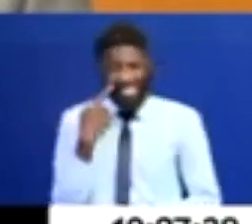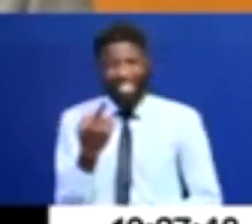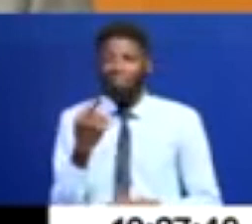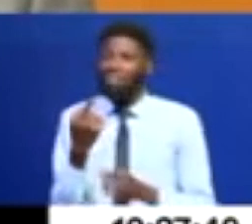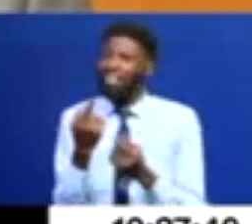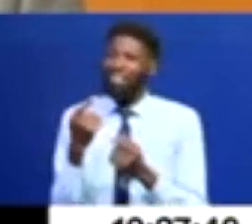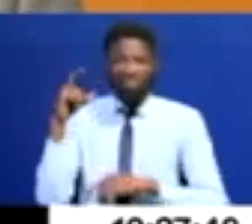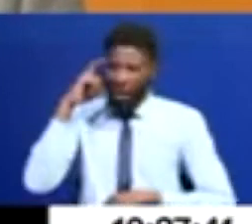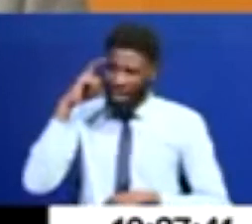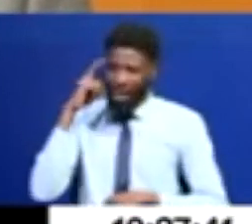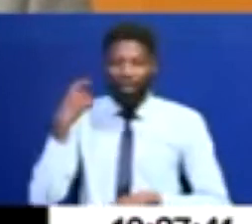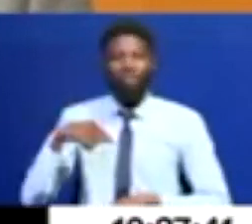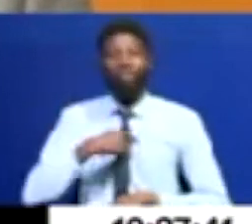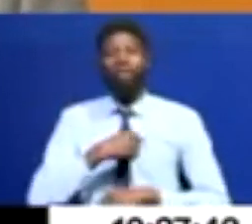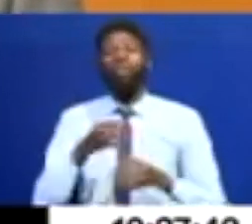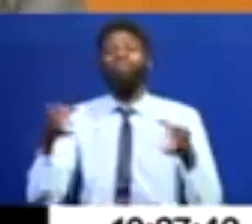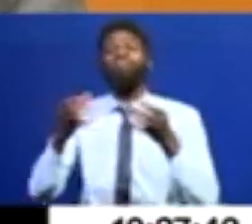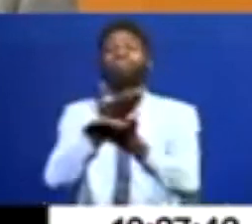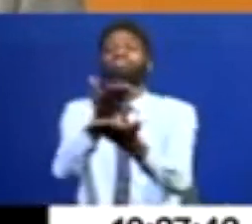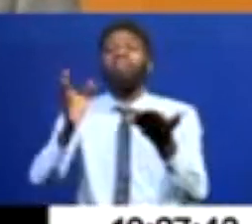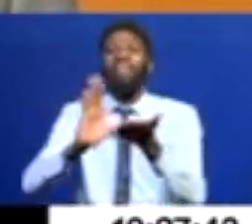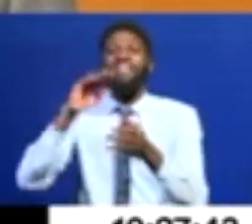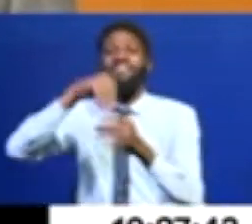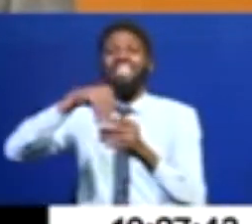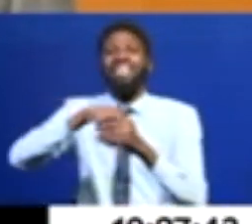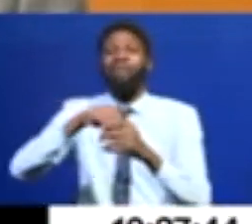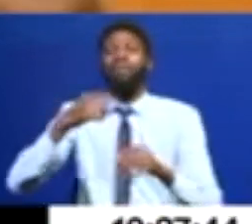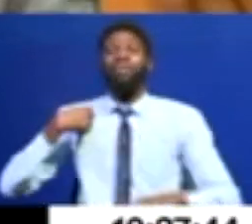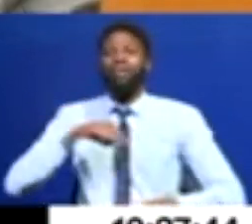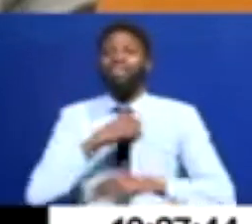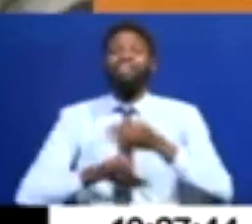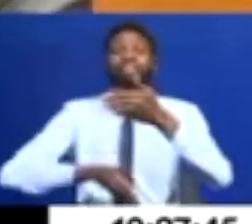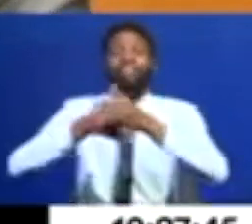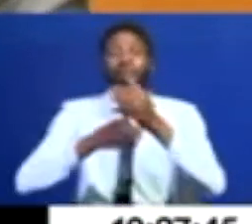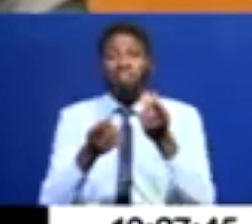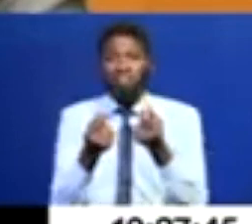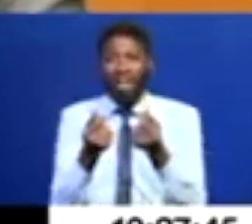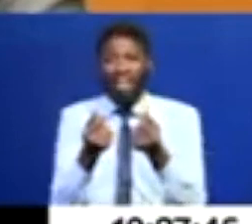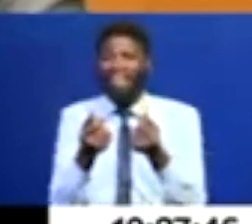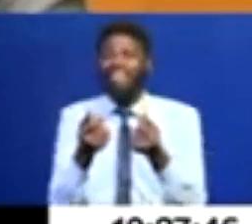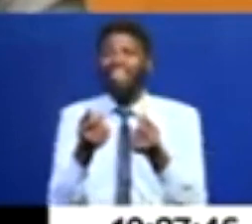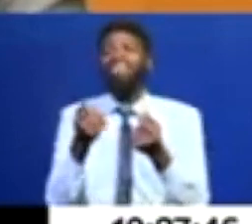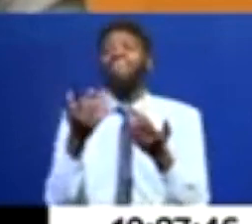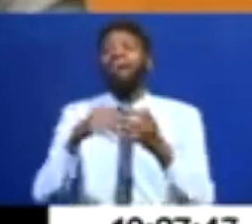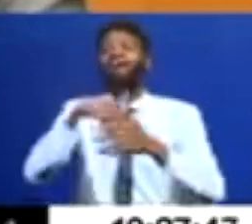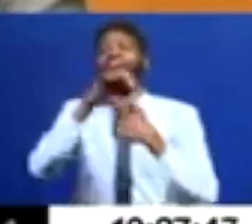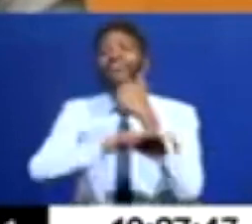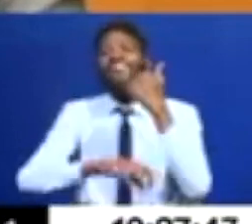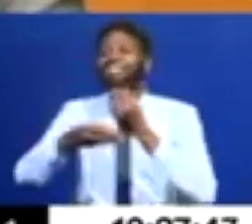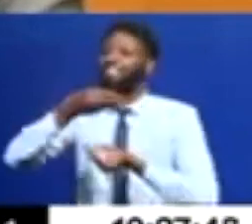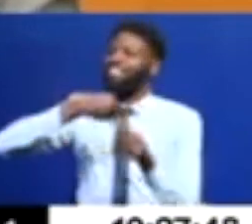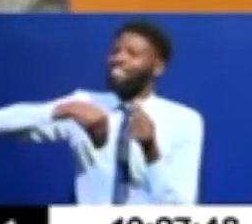simply chasing away investors and anybody who's trying to bring in foreign currency. Again, we are defying what we are saying. We want to